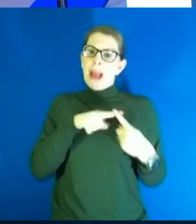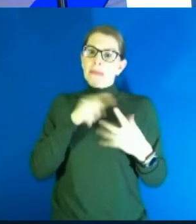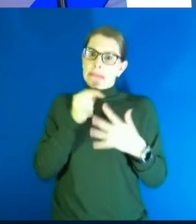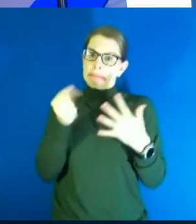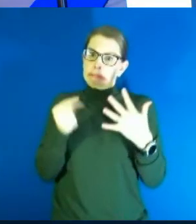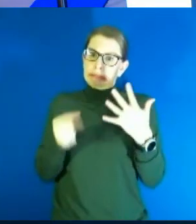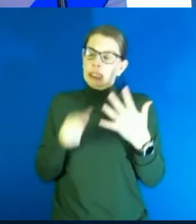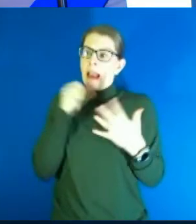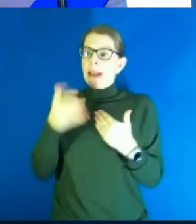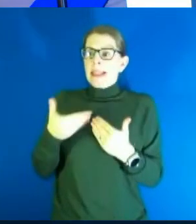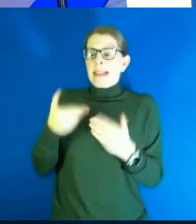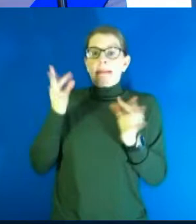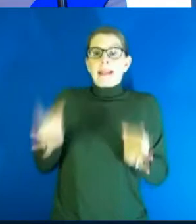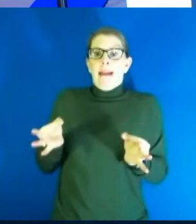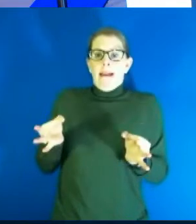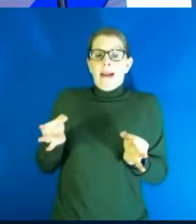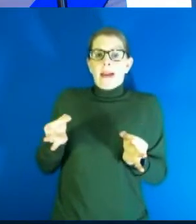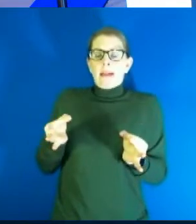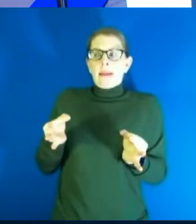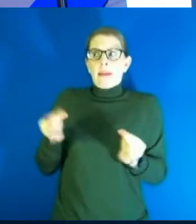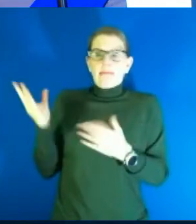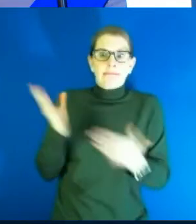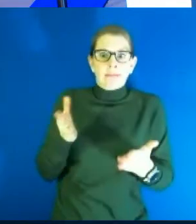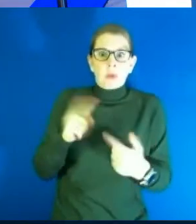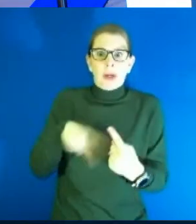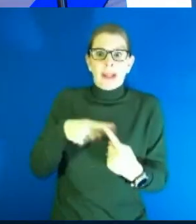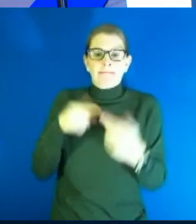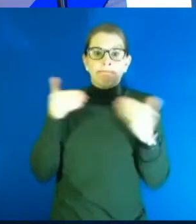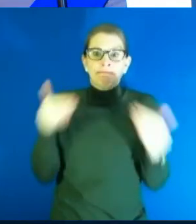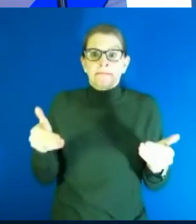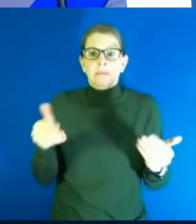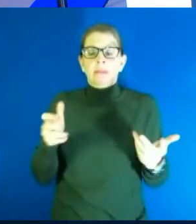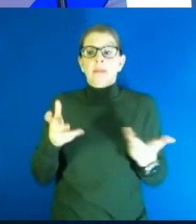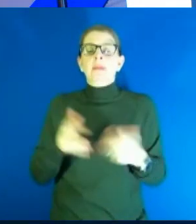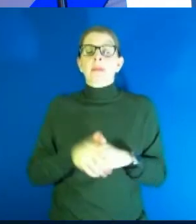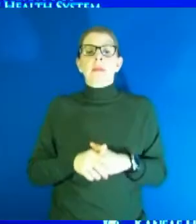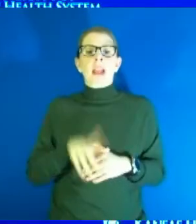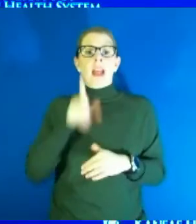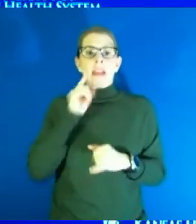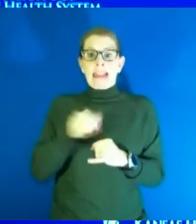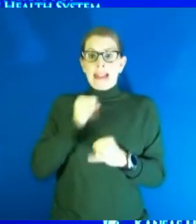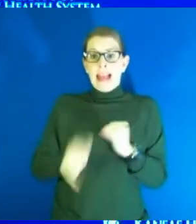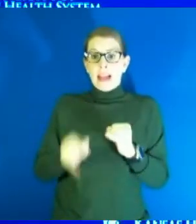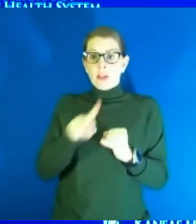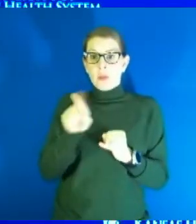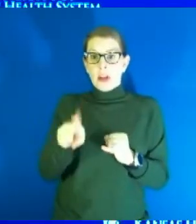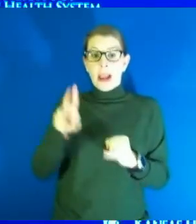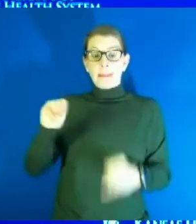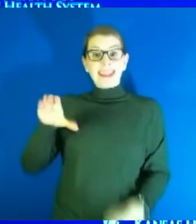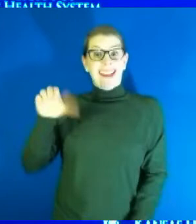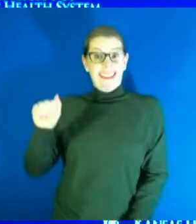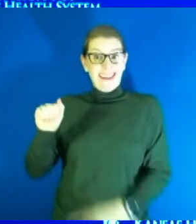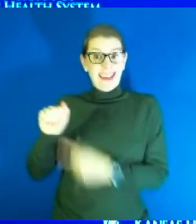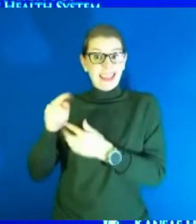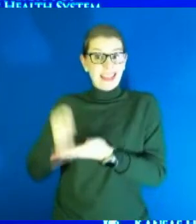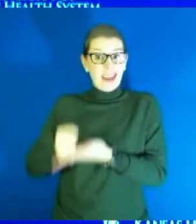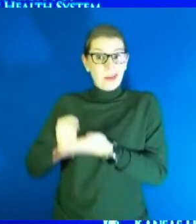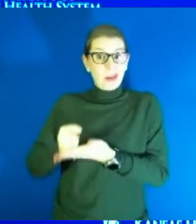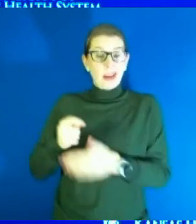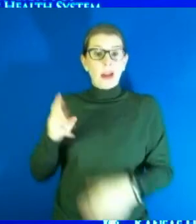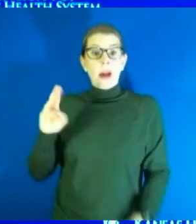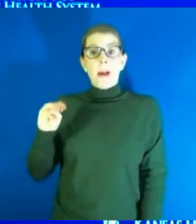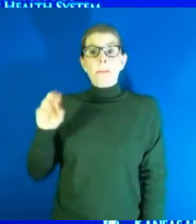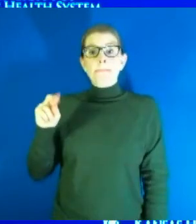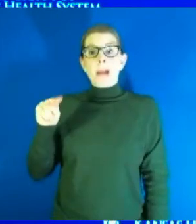decide, when to make a move and go in. Dr. Hawkinson, you have something to add? One of the last questions was about monoclonal antibody therapy, and I think all of